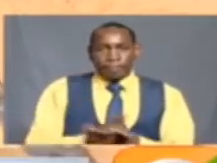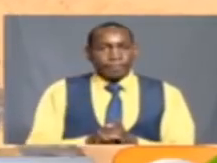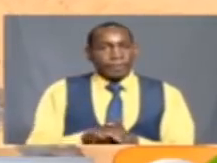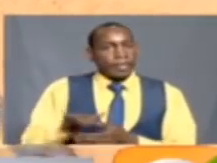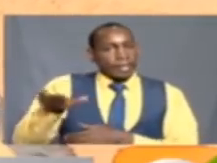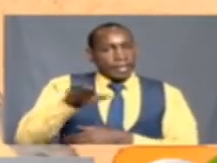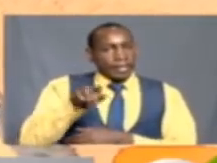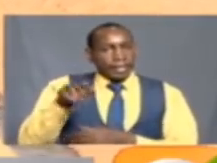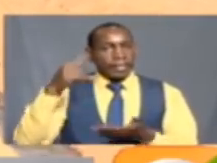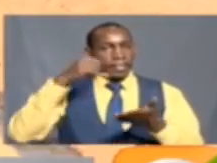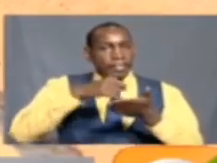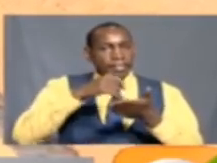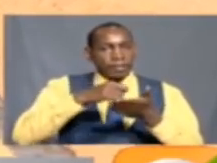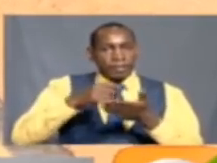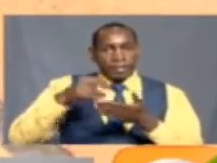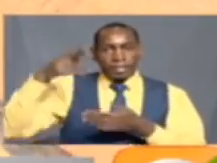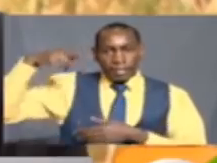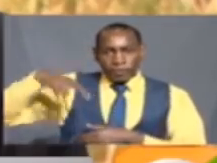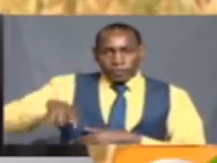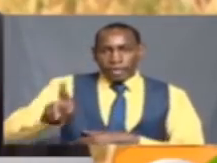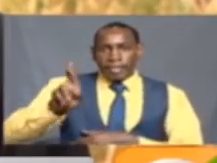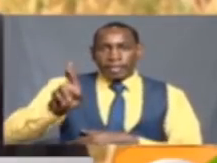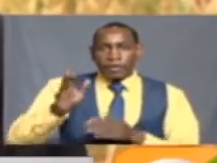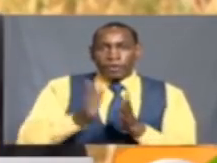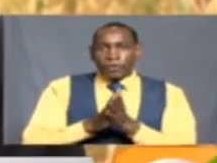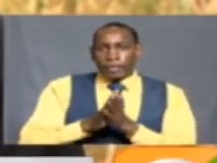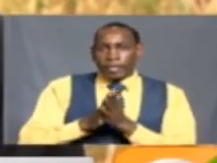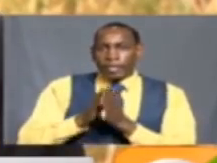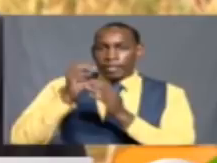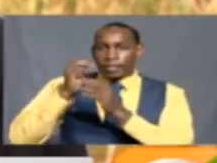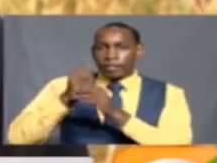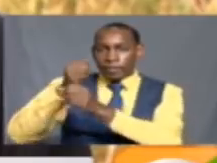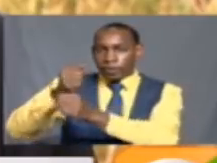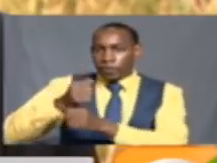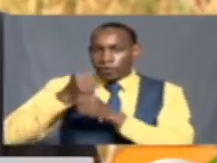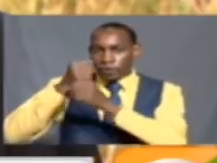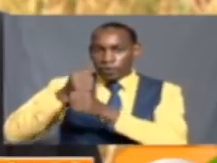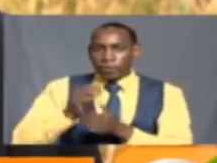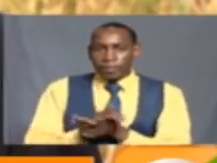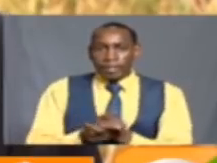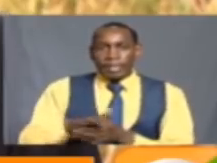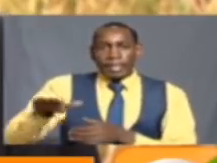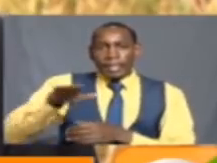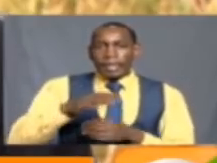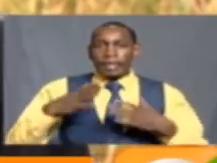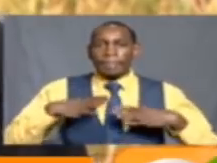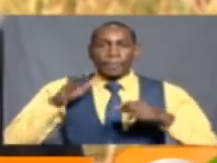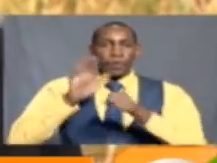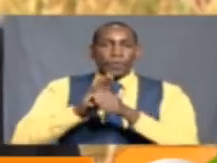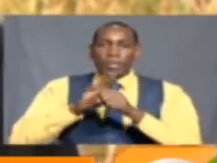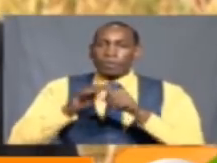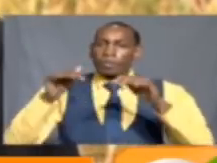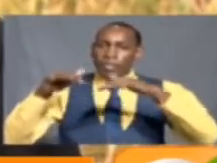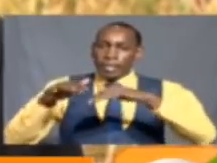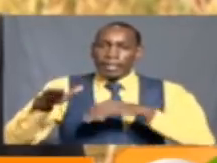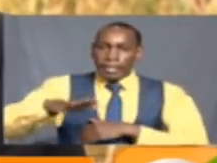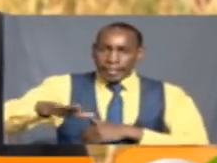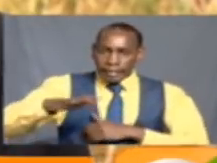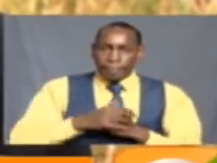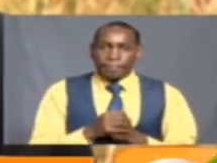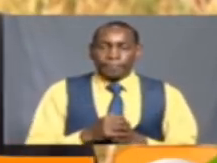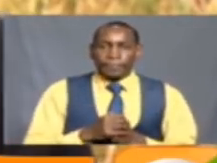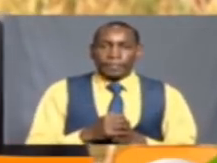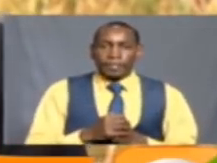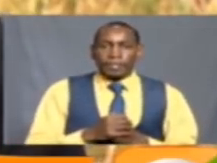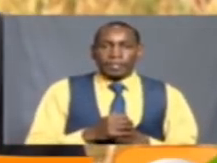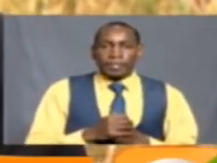area consists of Rogai, Ongata Rogai, and Ngong. Those are highly densely populated areas, and